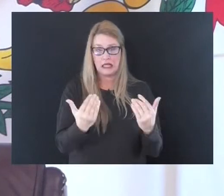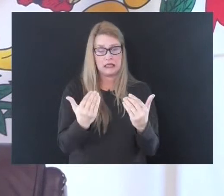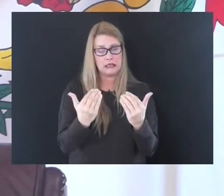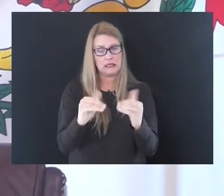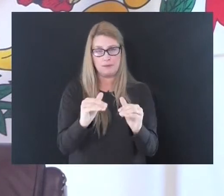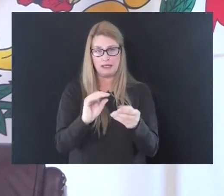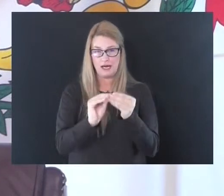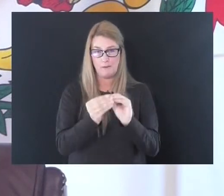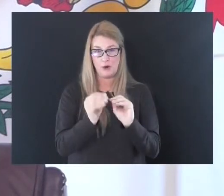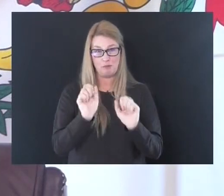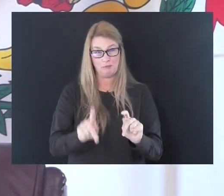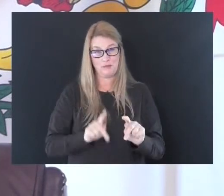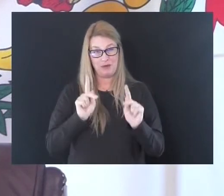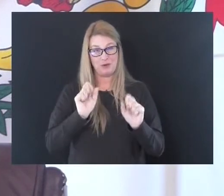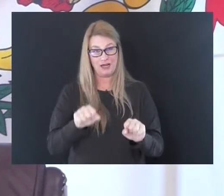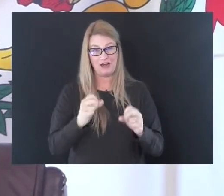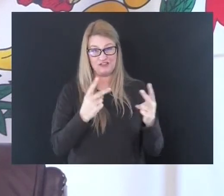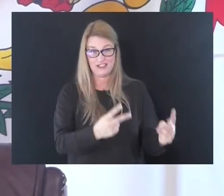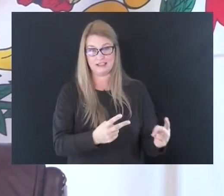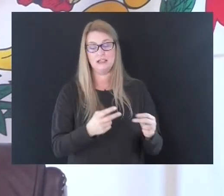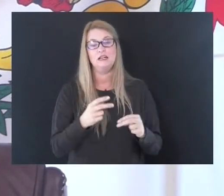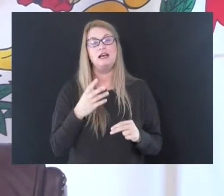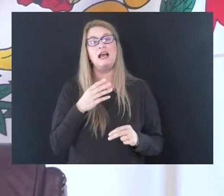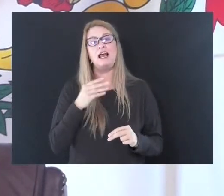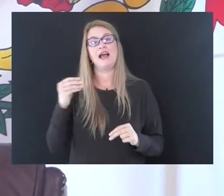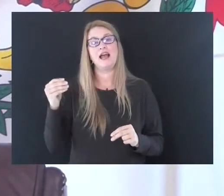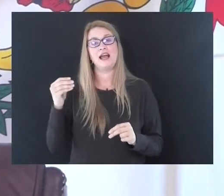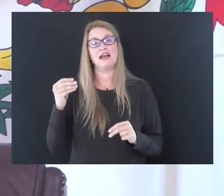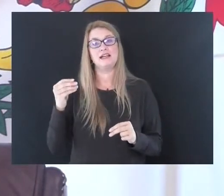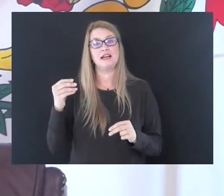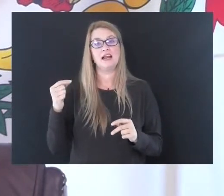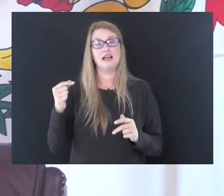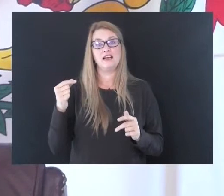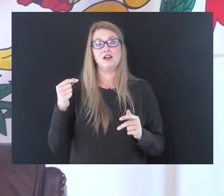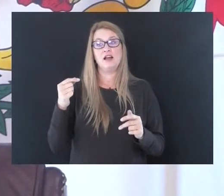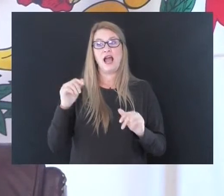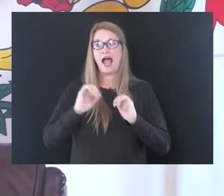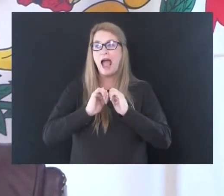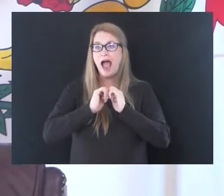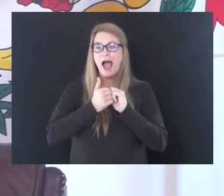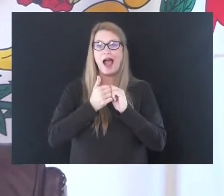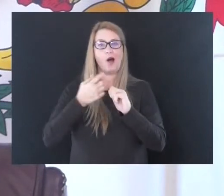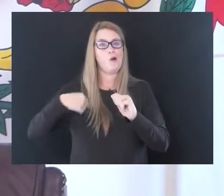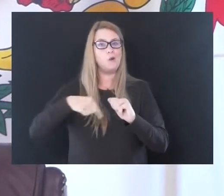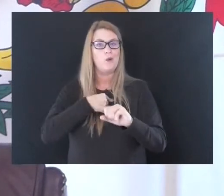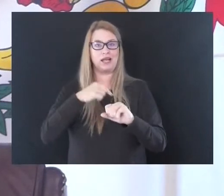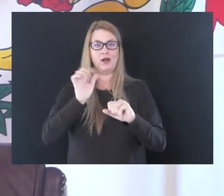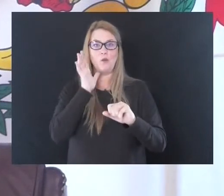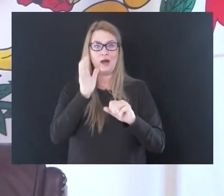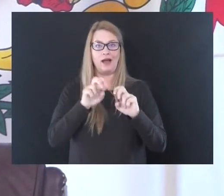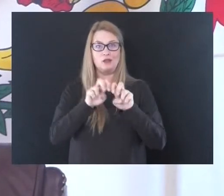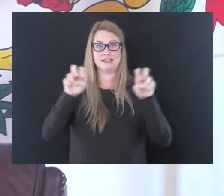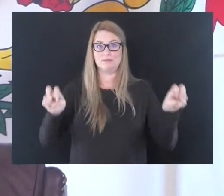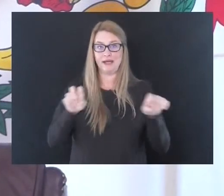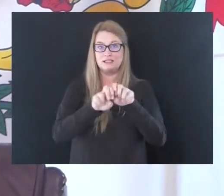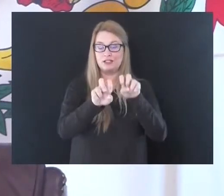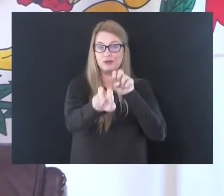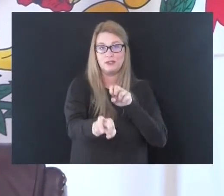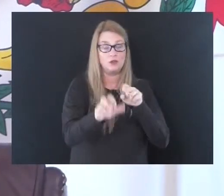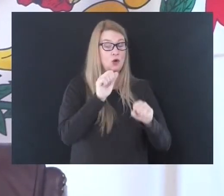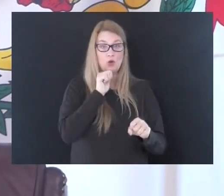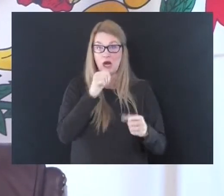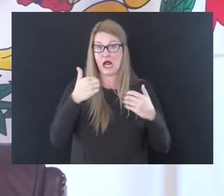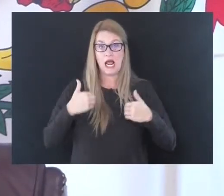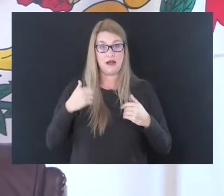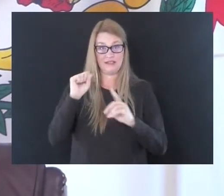limited. As far as how we're going to be able to spread out and everything in there, we're not going to be in a